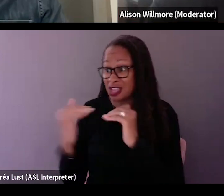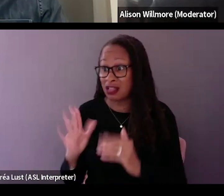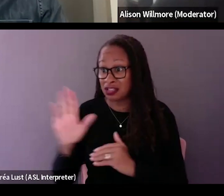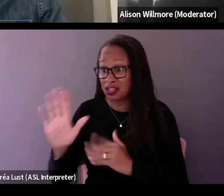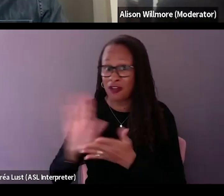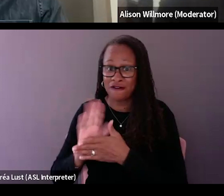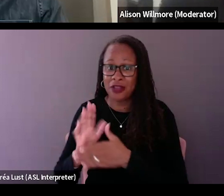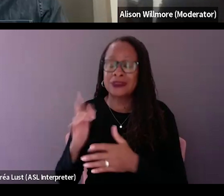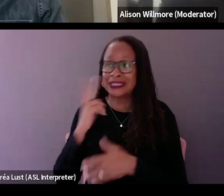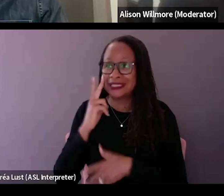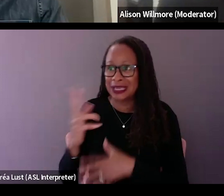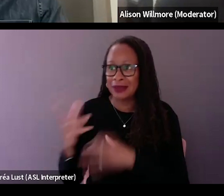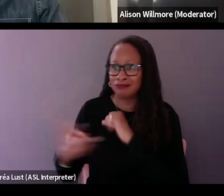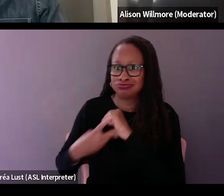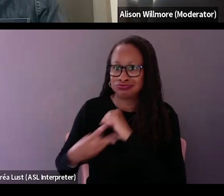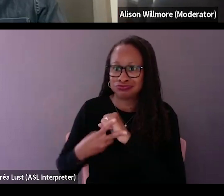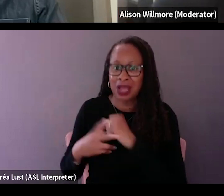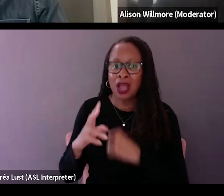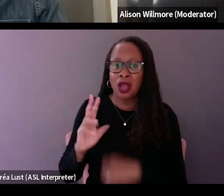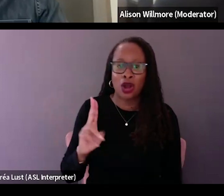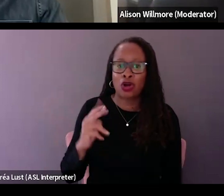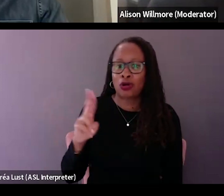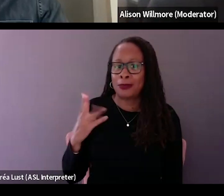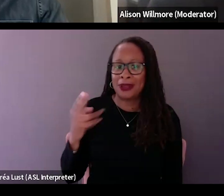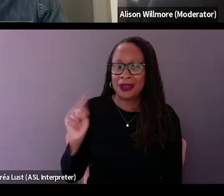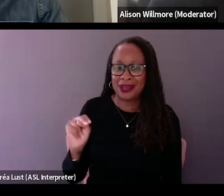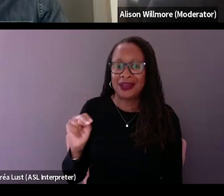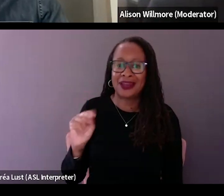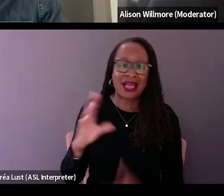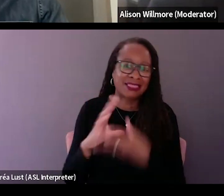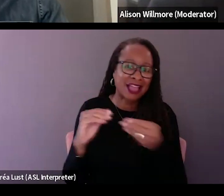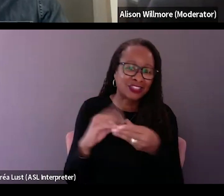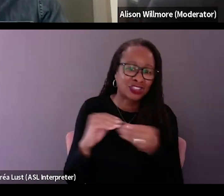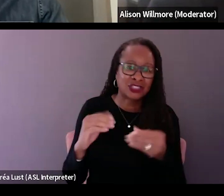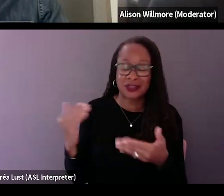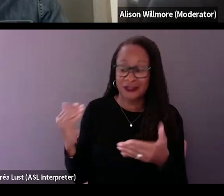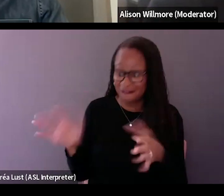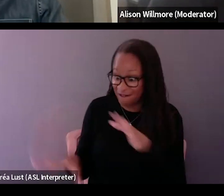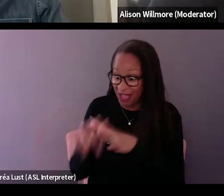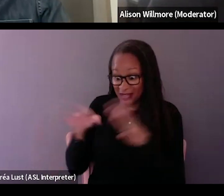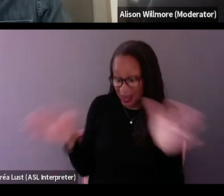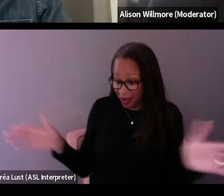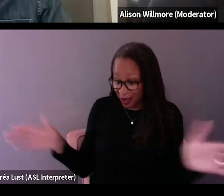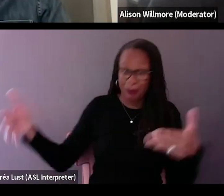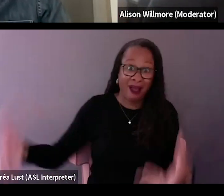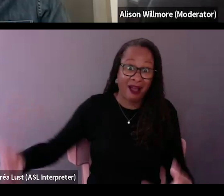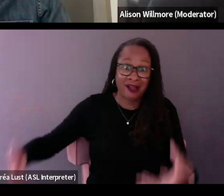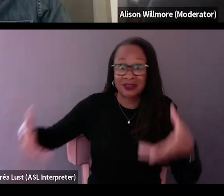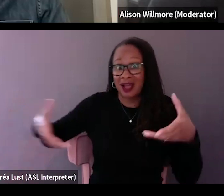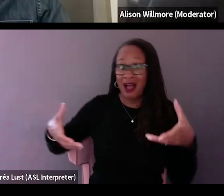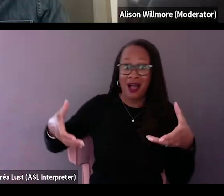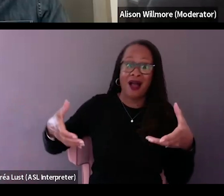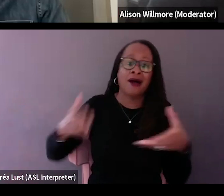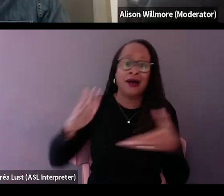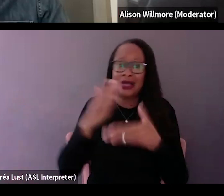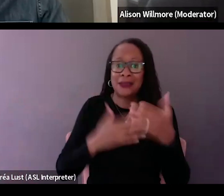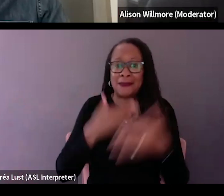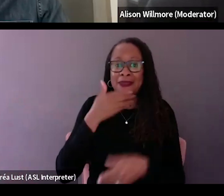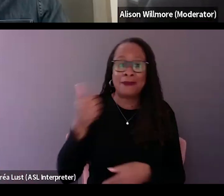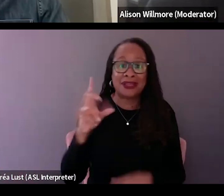of happening upon a trove of footage. And some of the best documentaries ever are versions of that